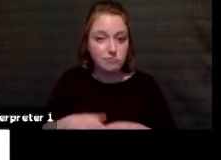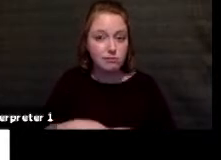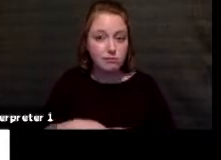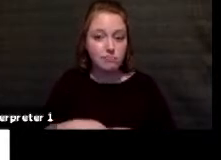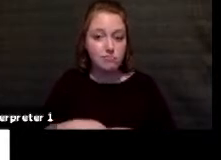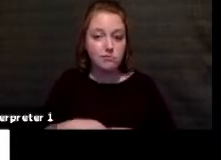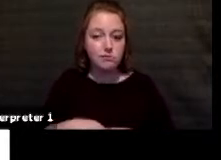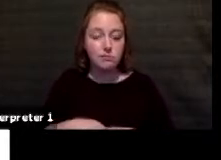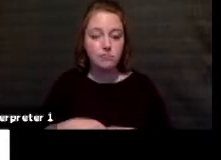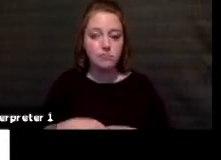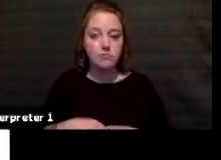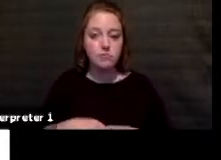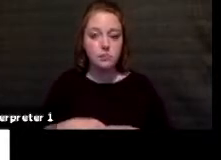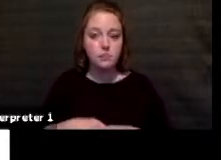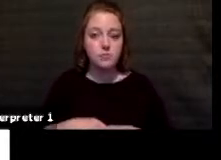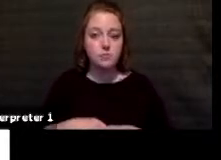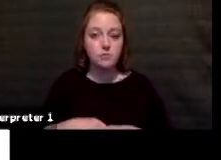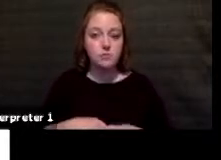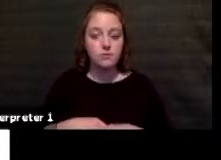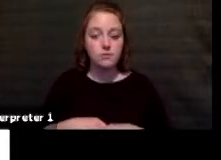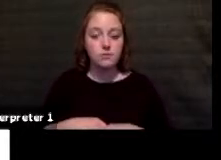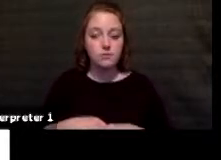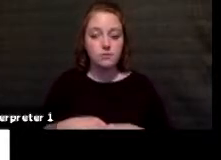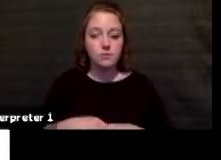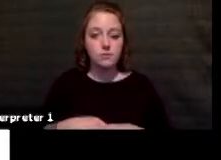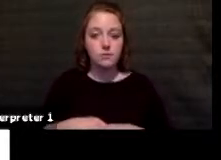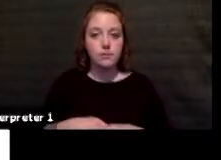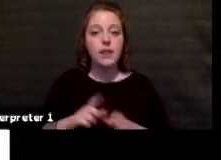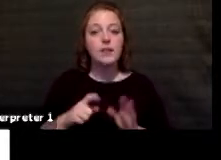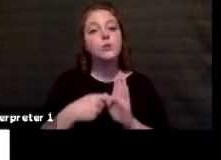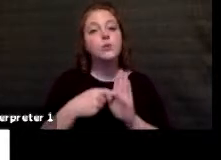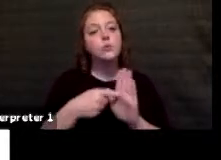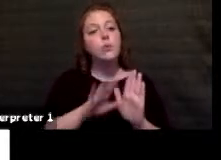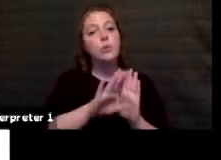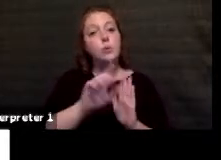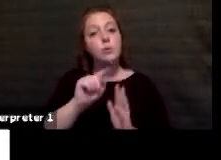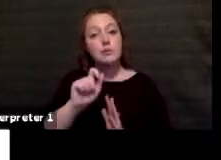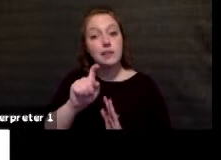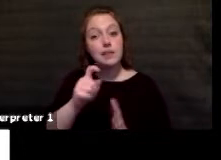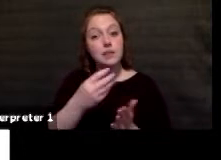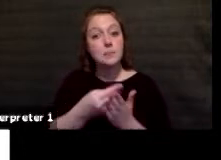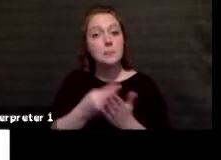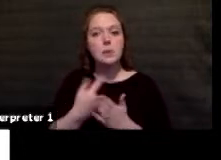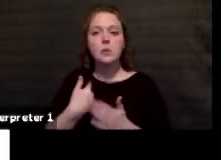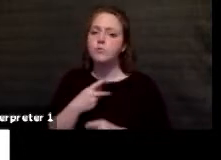showing them, you know, that we were good, um, stewards of their taxpayer of their money.